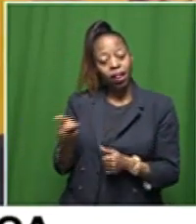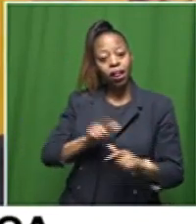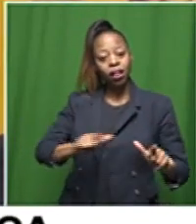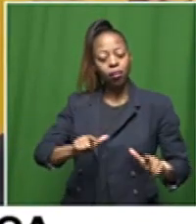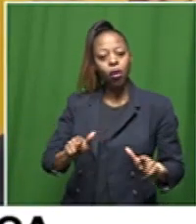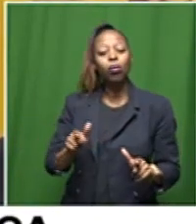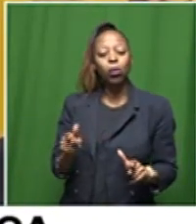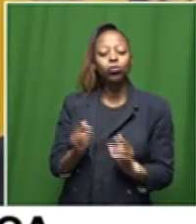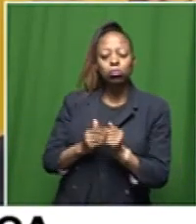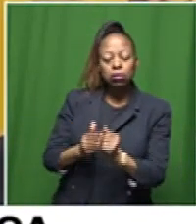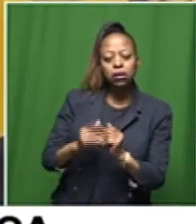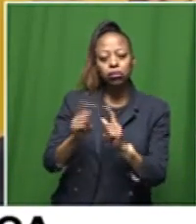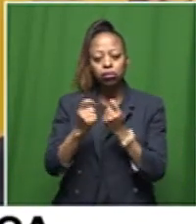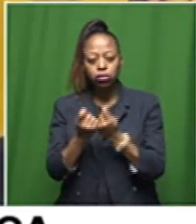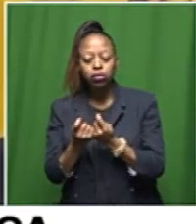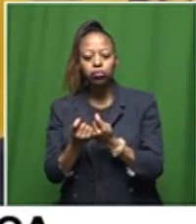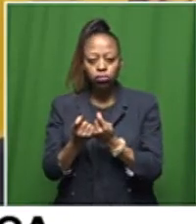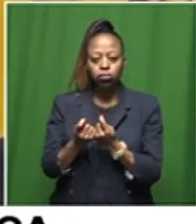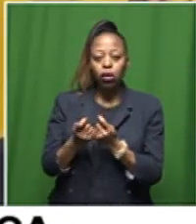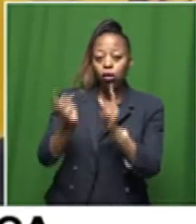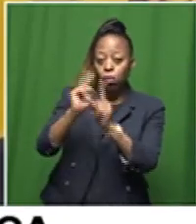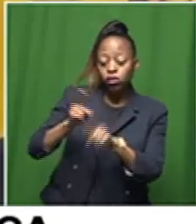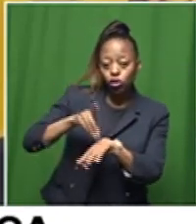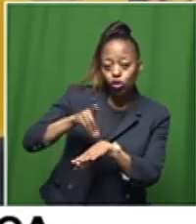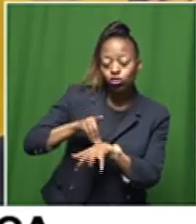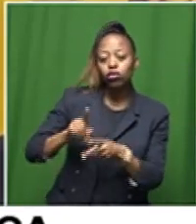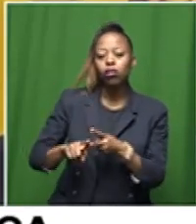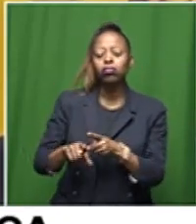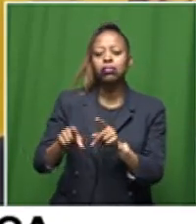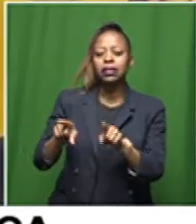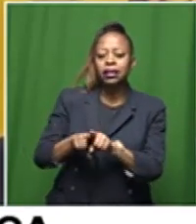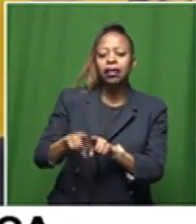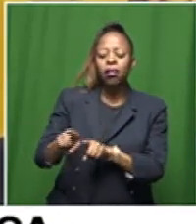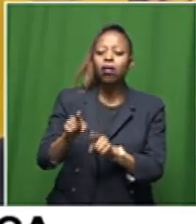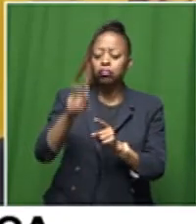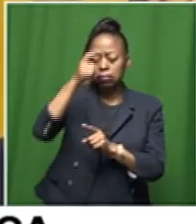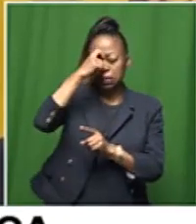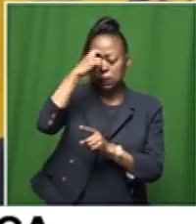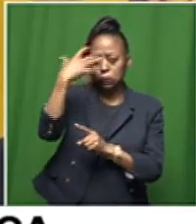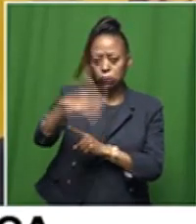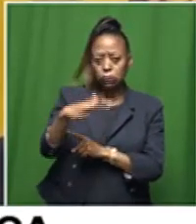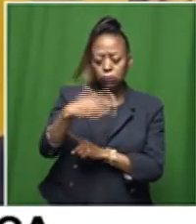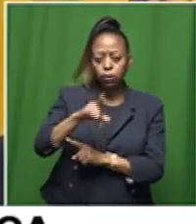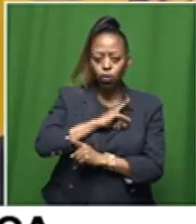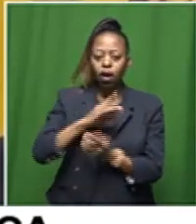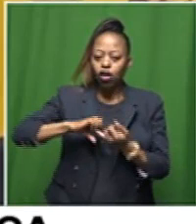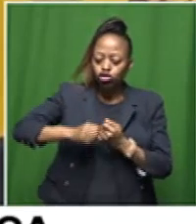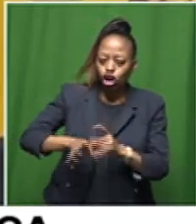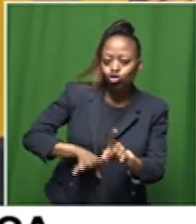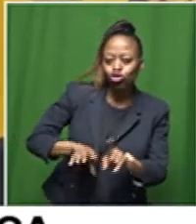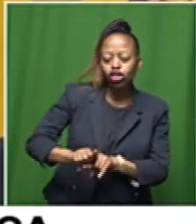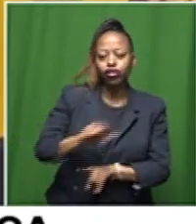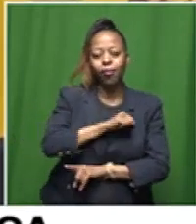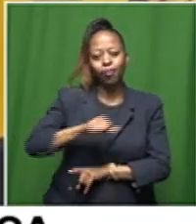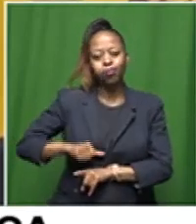has been leading a team of specialists and subspecialist doctors who are obviously distinguished experts to clear this patient backlog at